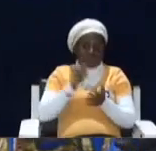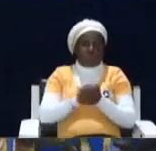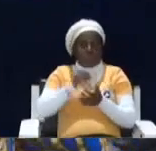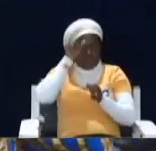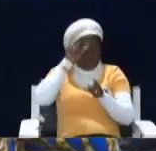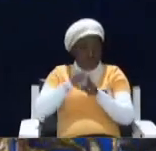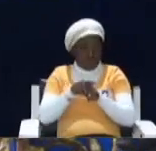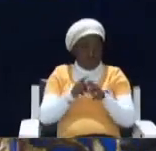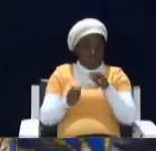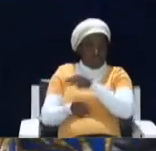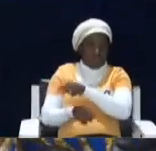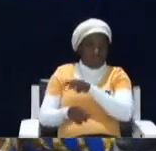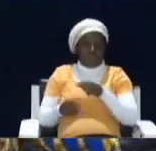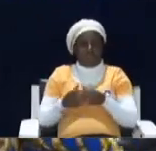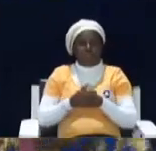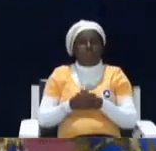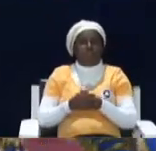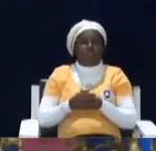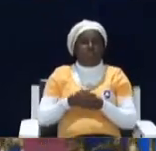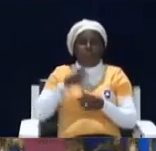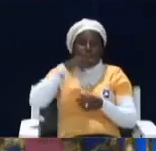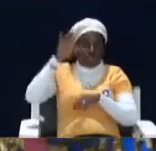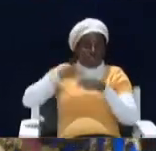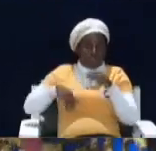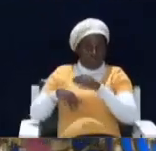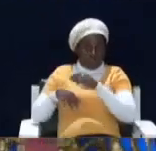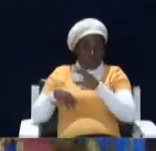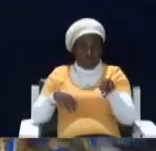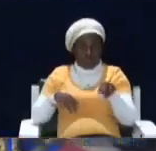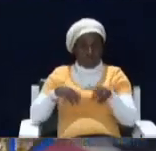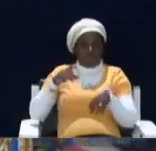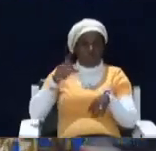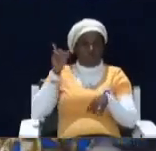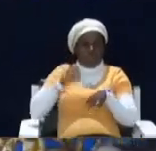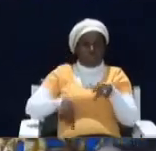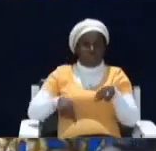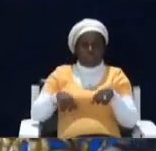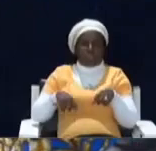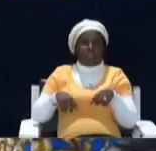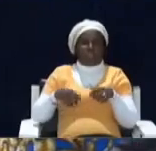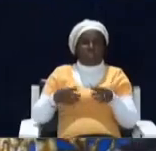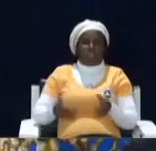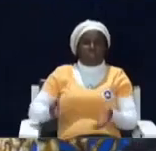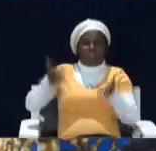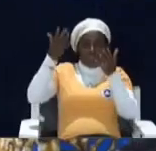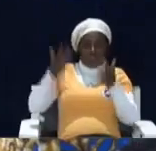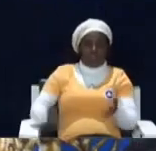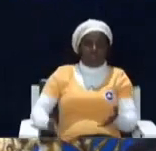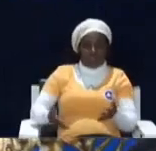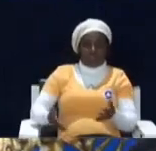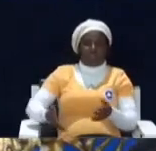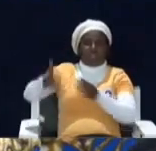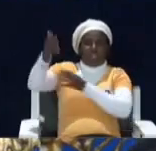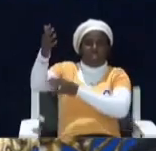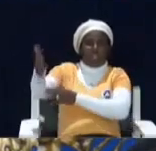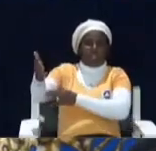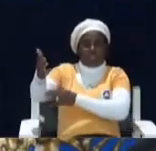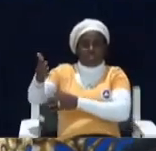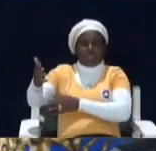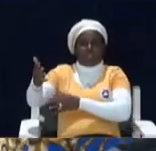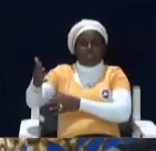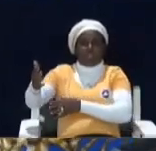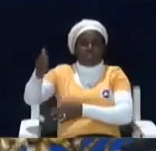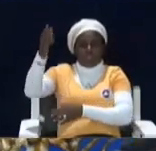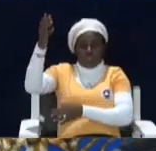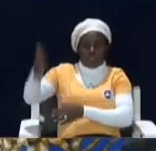here, senior to me, couldn't lift up his right hand, left leg,